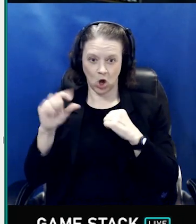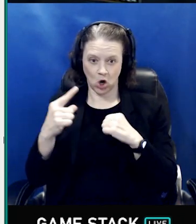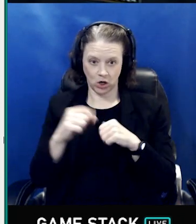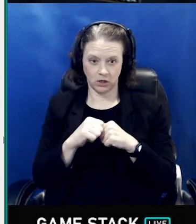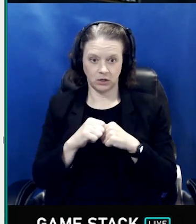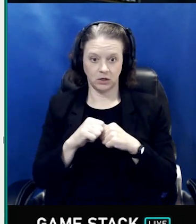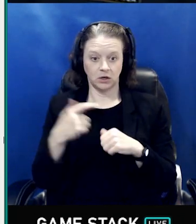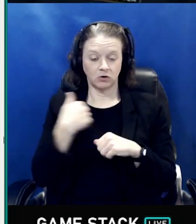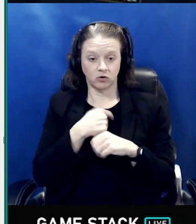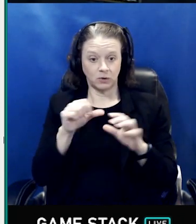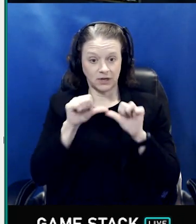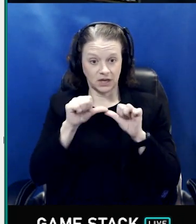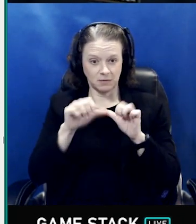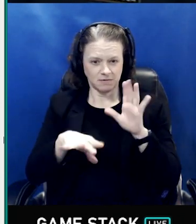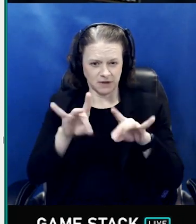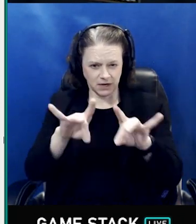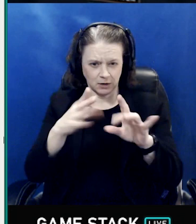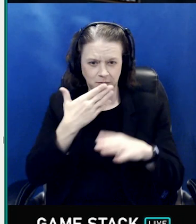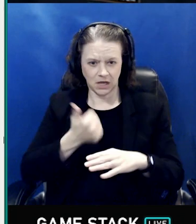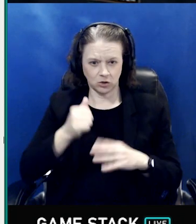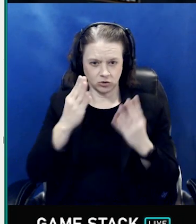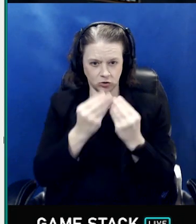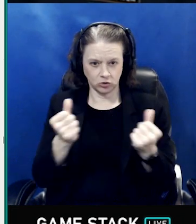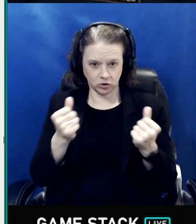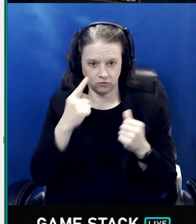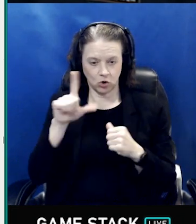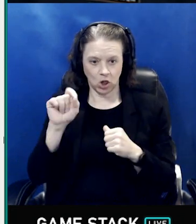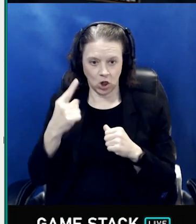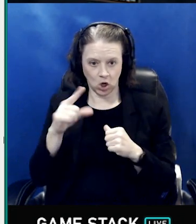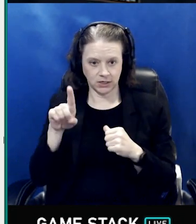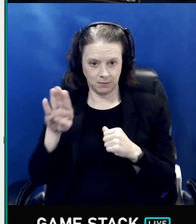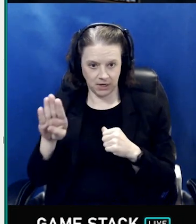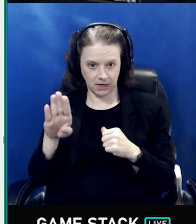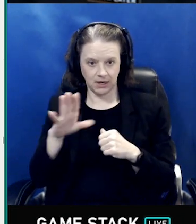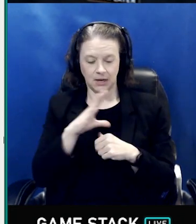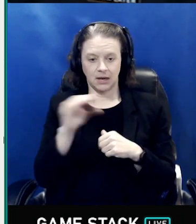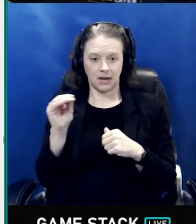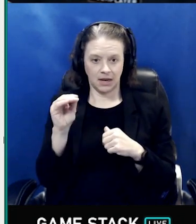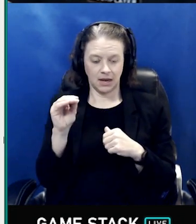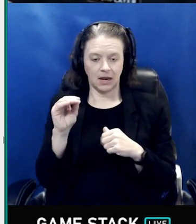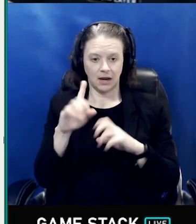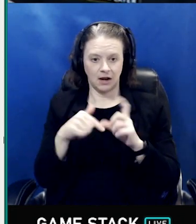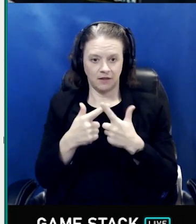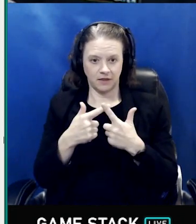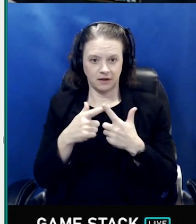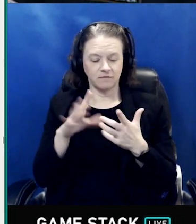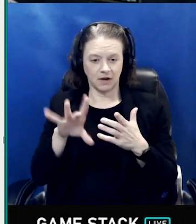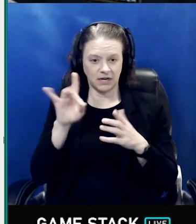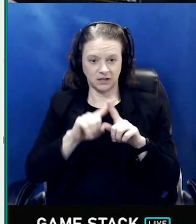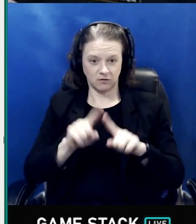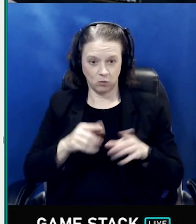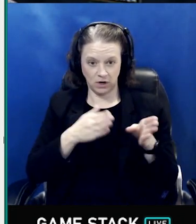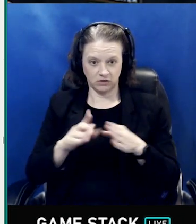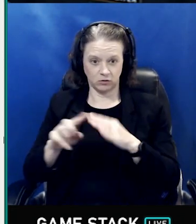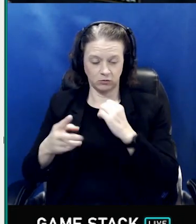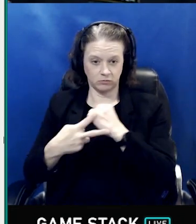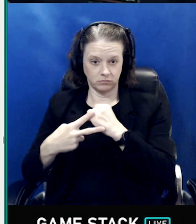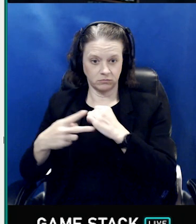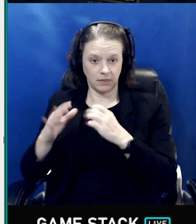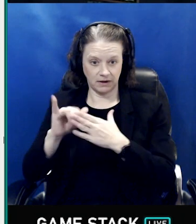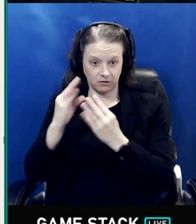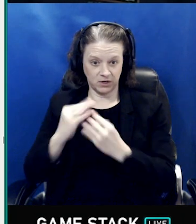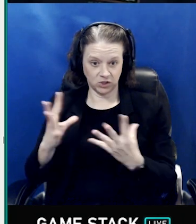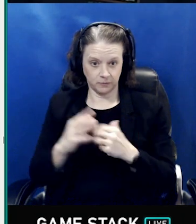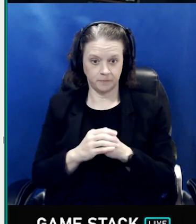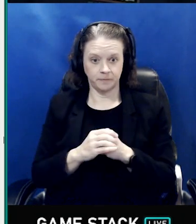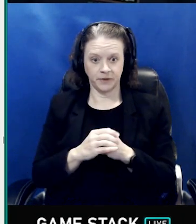keep finding better solution for log DBs and found ADX could be a suitable one. In recently launched